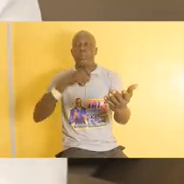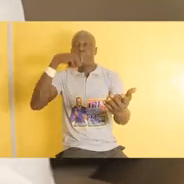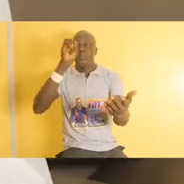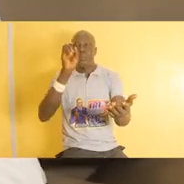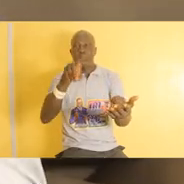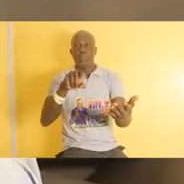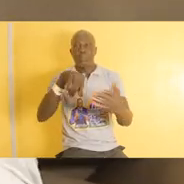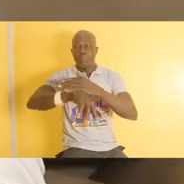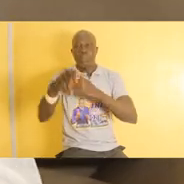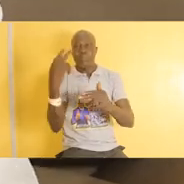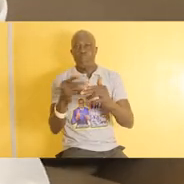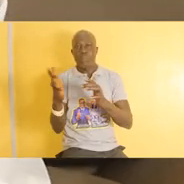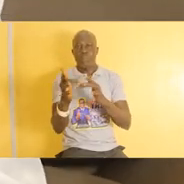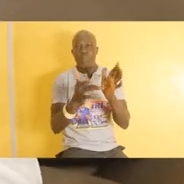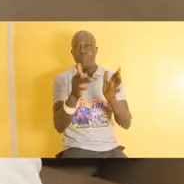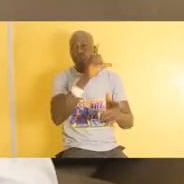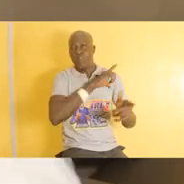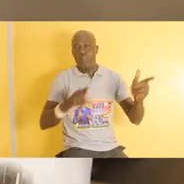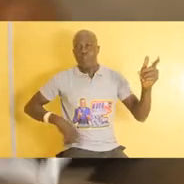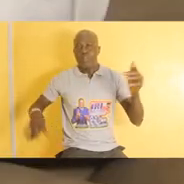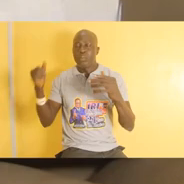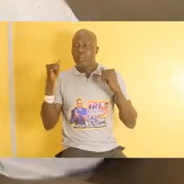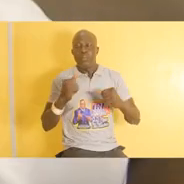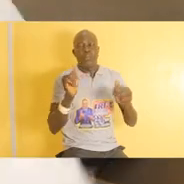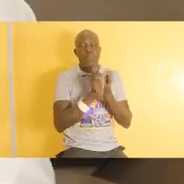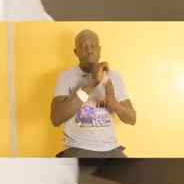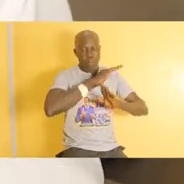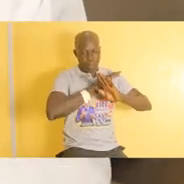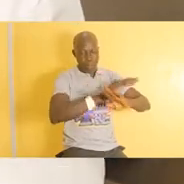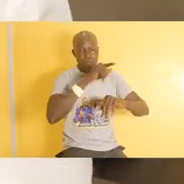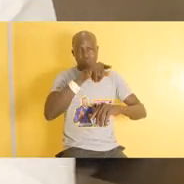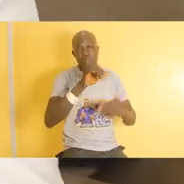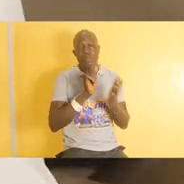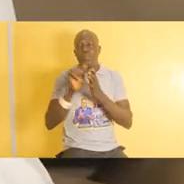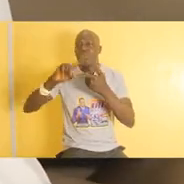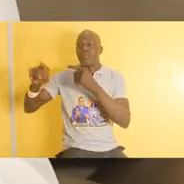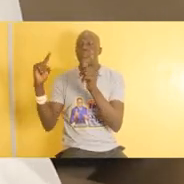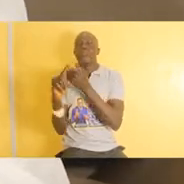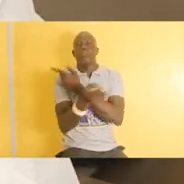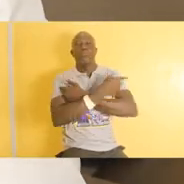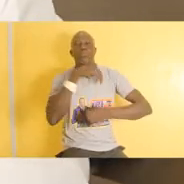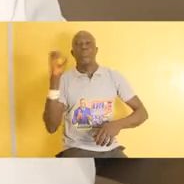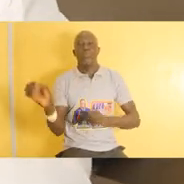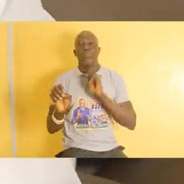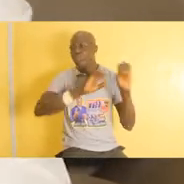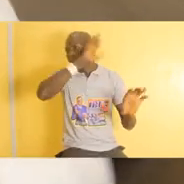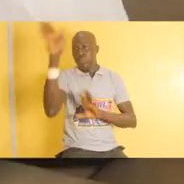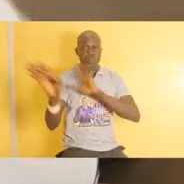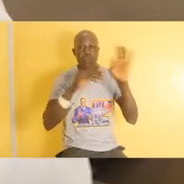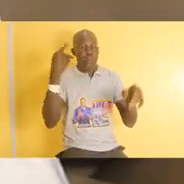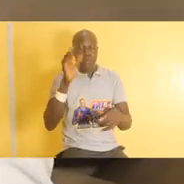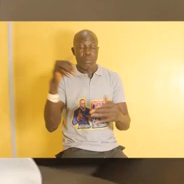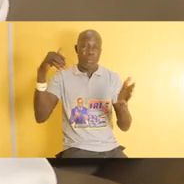pase. Lord call Oluwa. In the name of the Lord. Agbara tin da oju o. Forces that delay. Lati oni yi. O ne ri mo